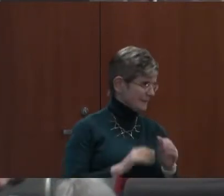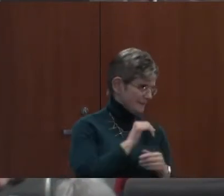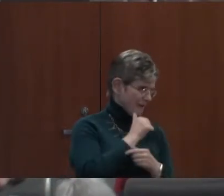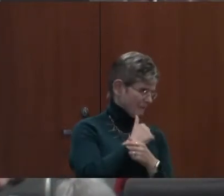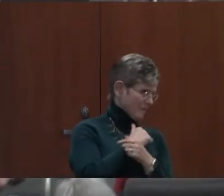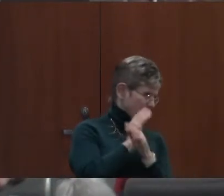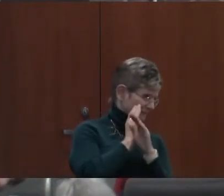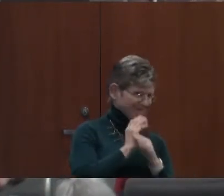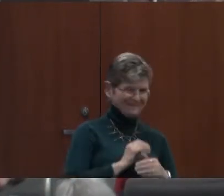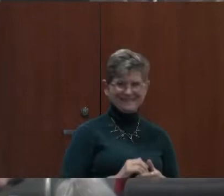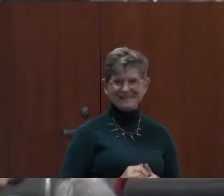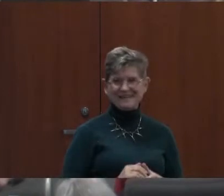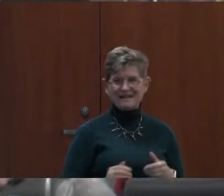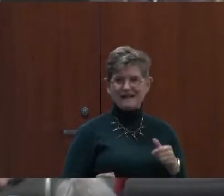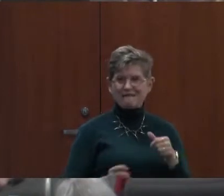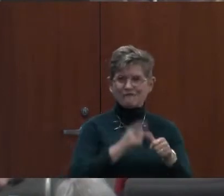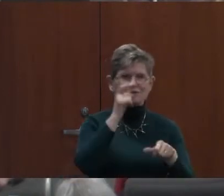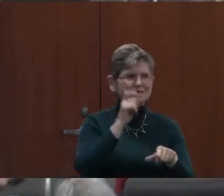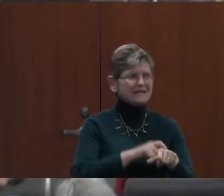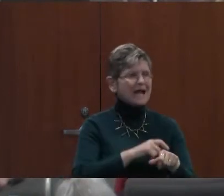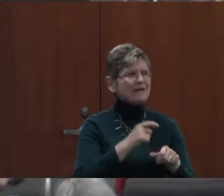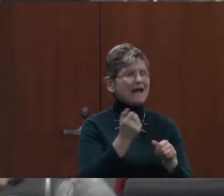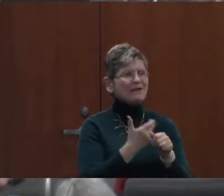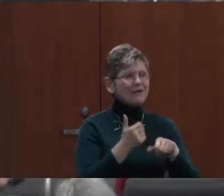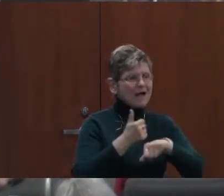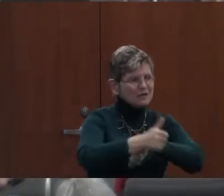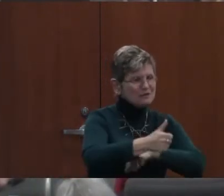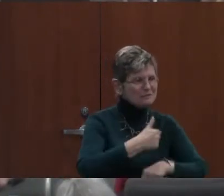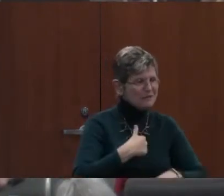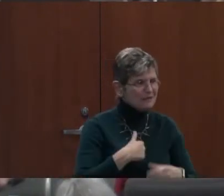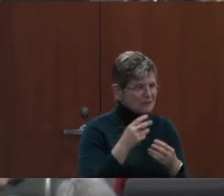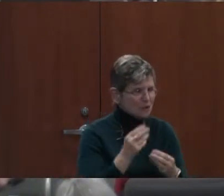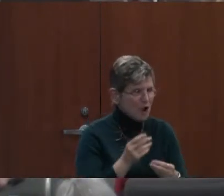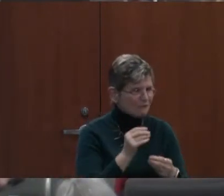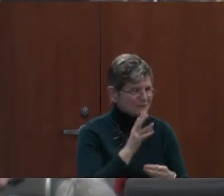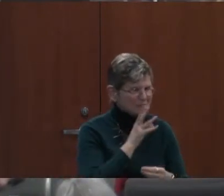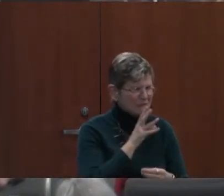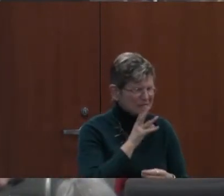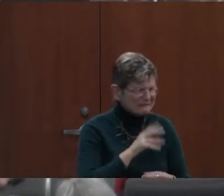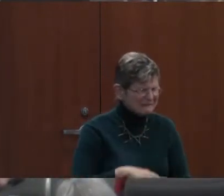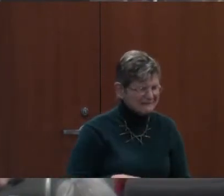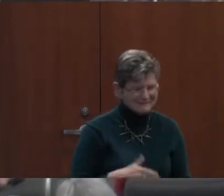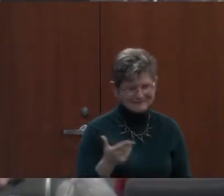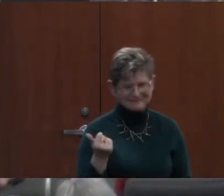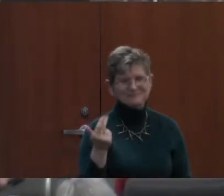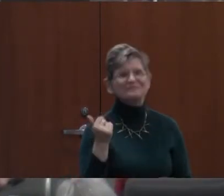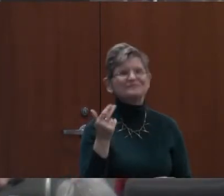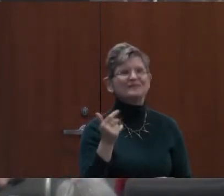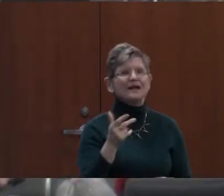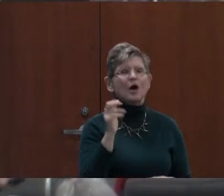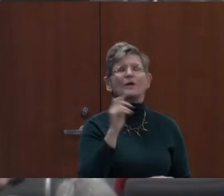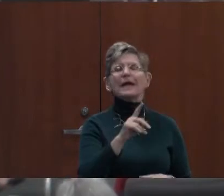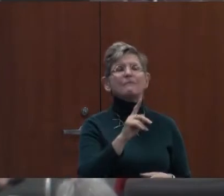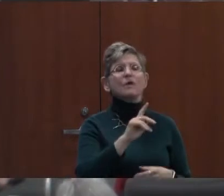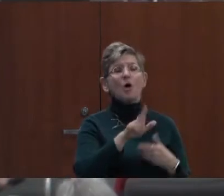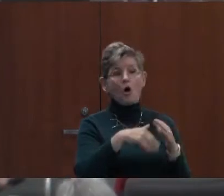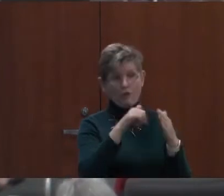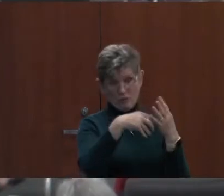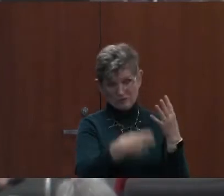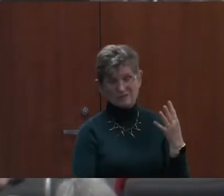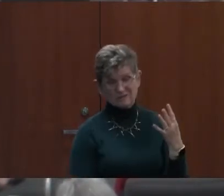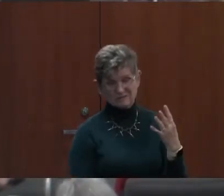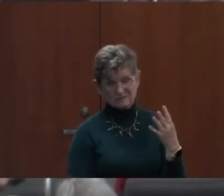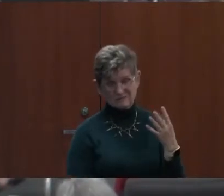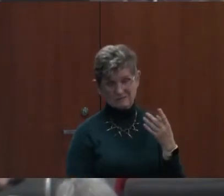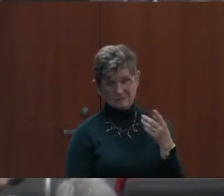first time I've ever been accused of being soft-spoken. But how much, on all these issues here, can we give a